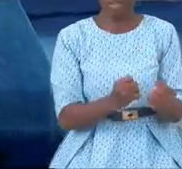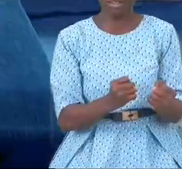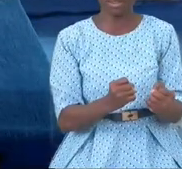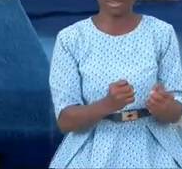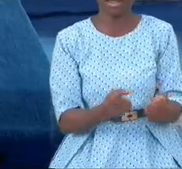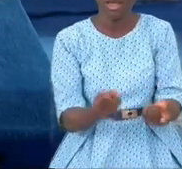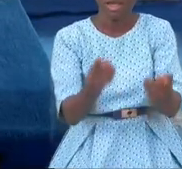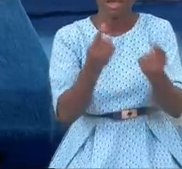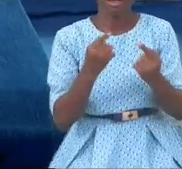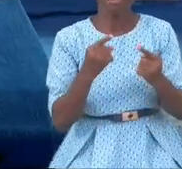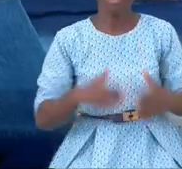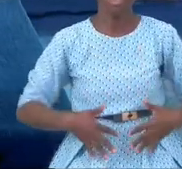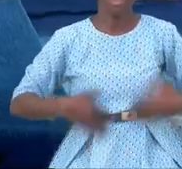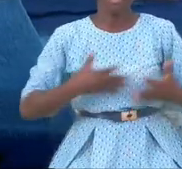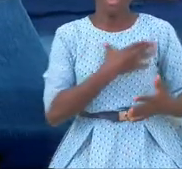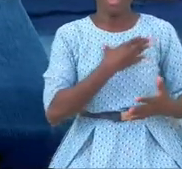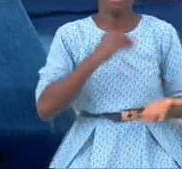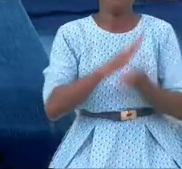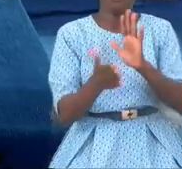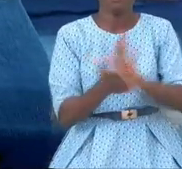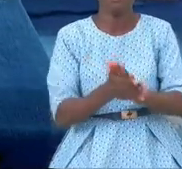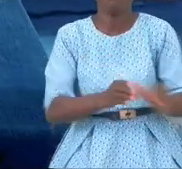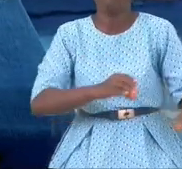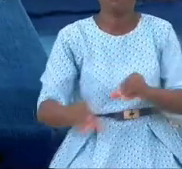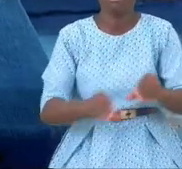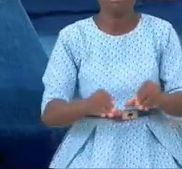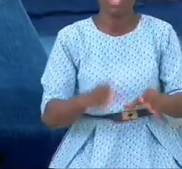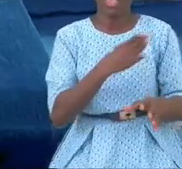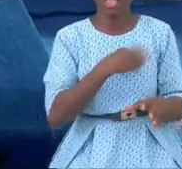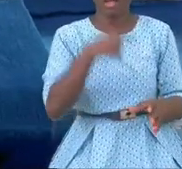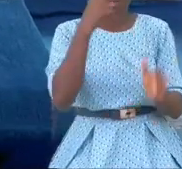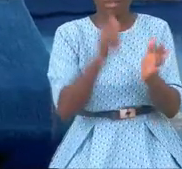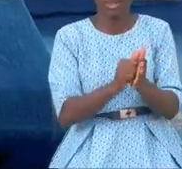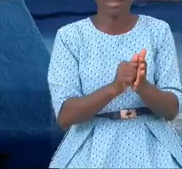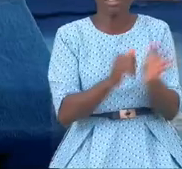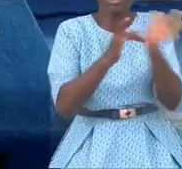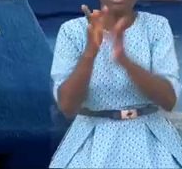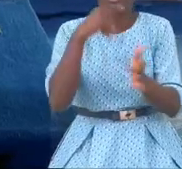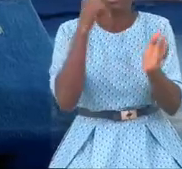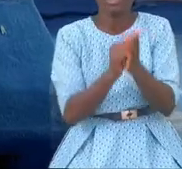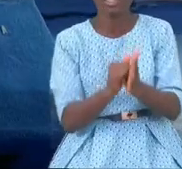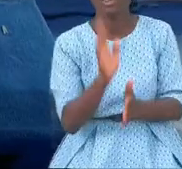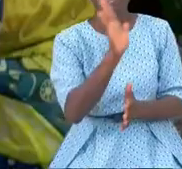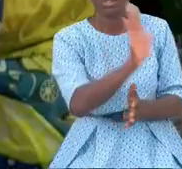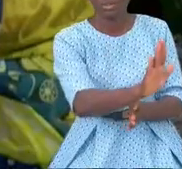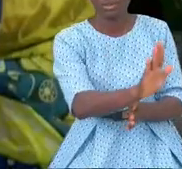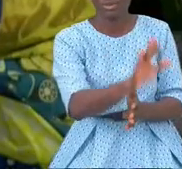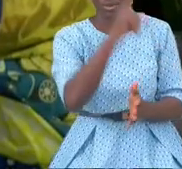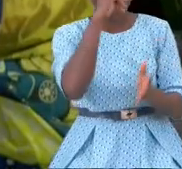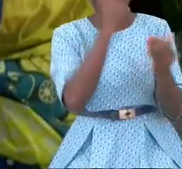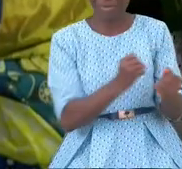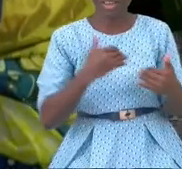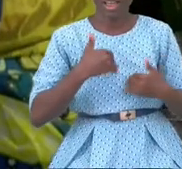And immediately he received his sight. He received his sight. I said